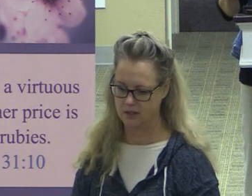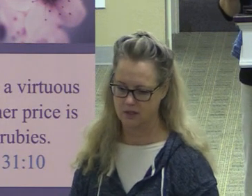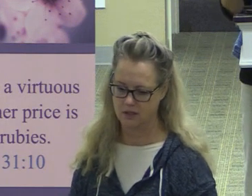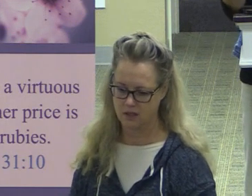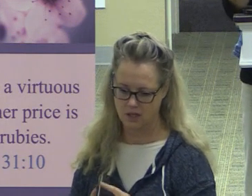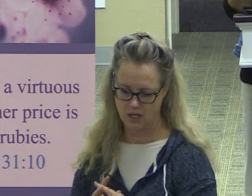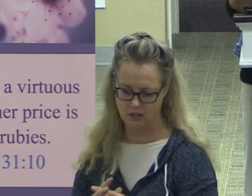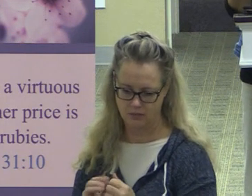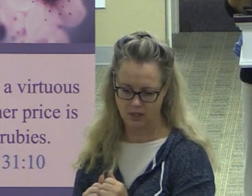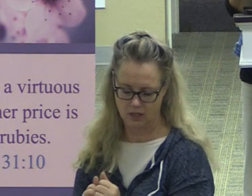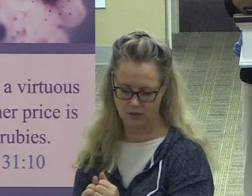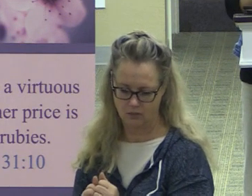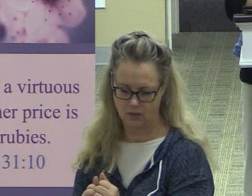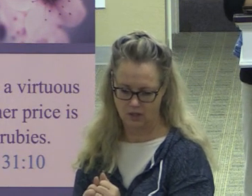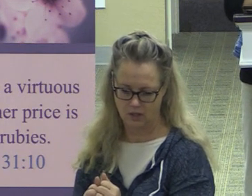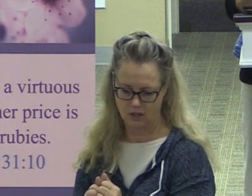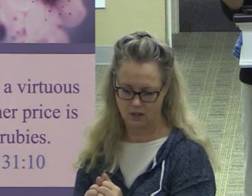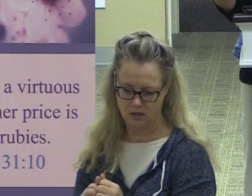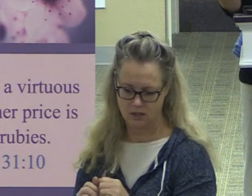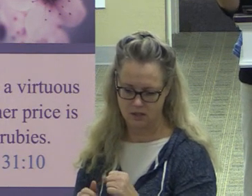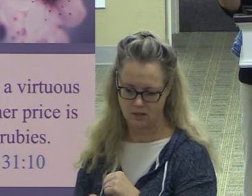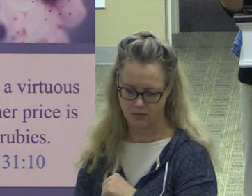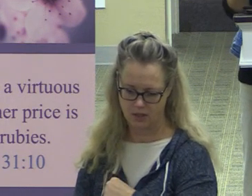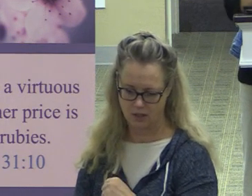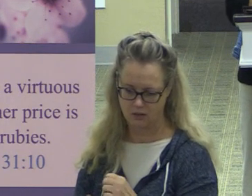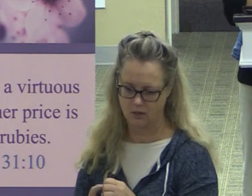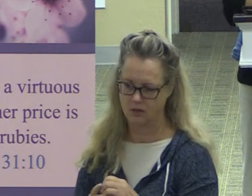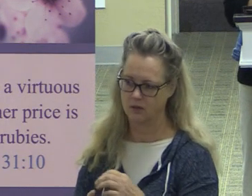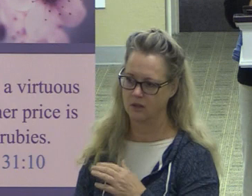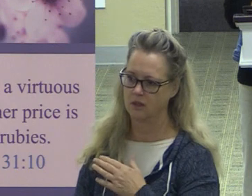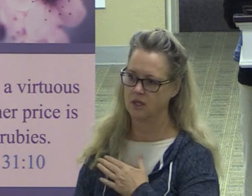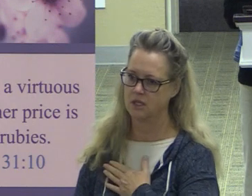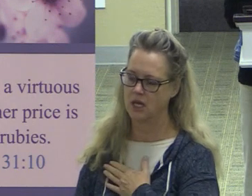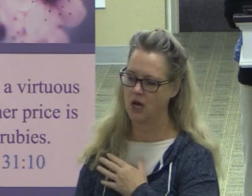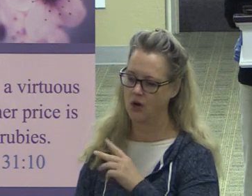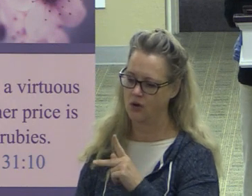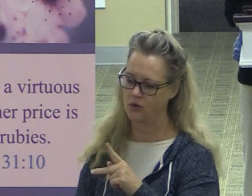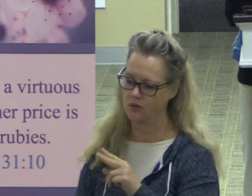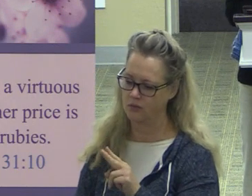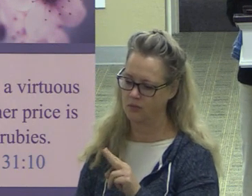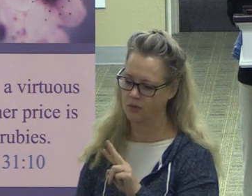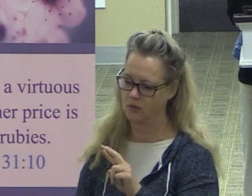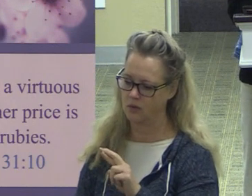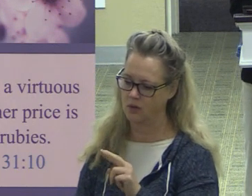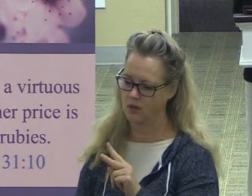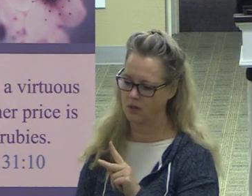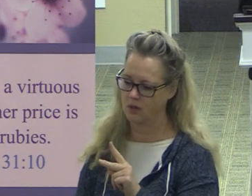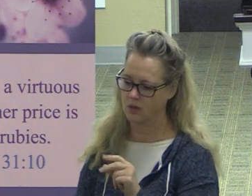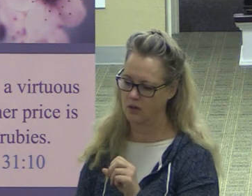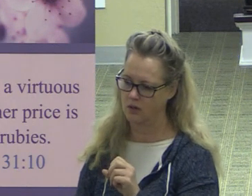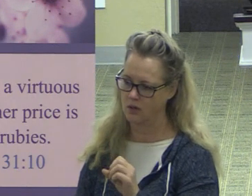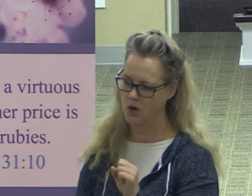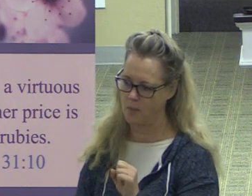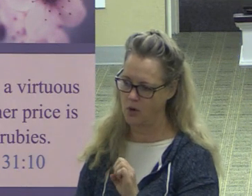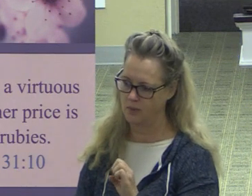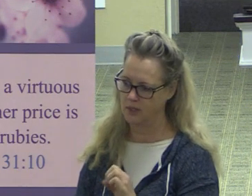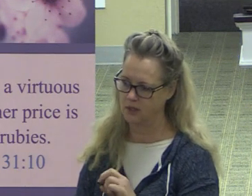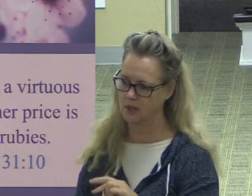let's begin with, and this is something I struggle with, let's talk about our purpose as women. First, our role as women,